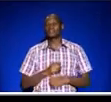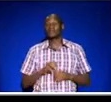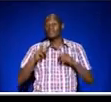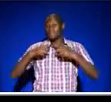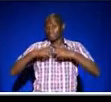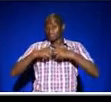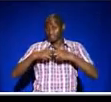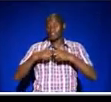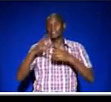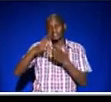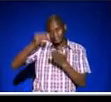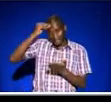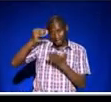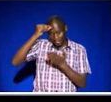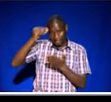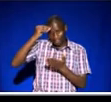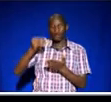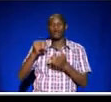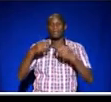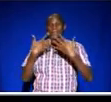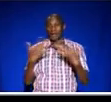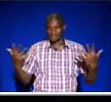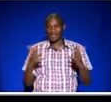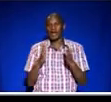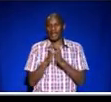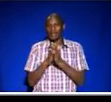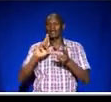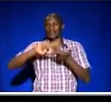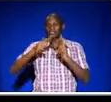Physics is the study of matter and its relation to energy.